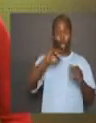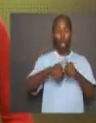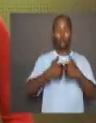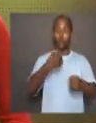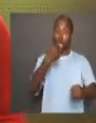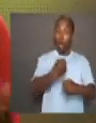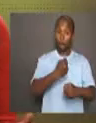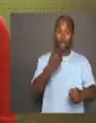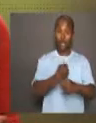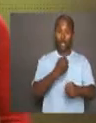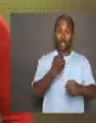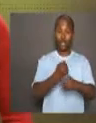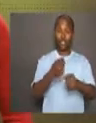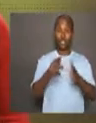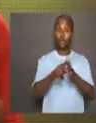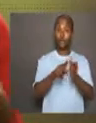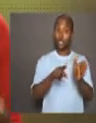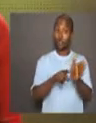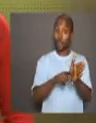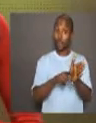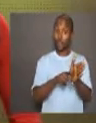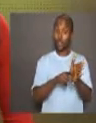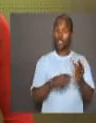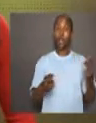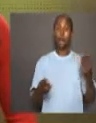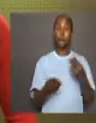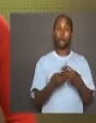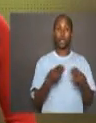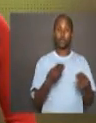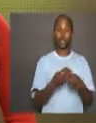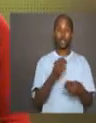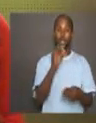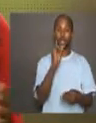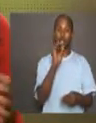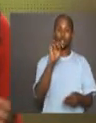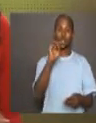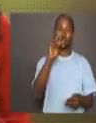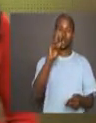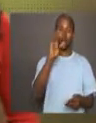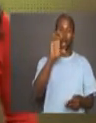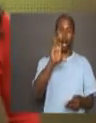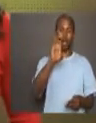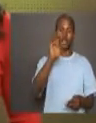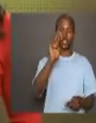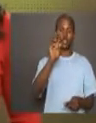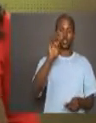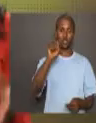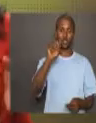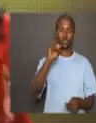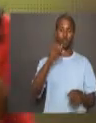to apply the principle of mathematical induction for making